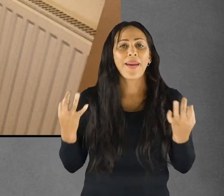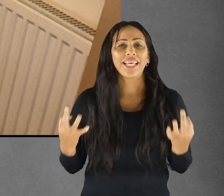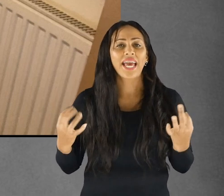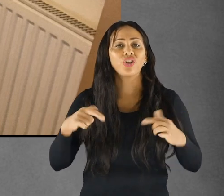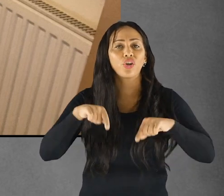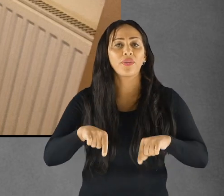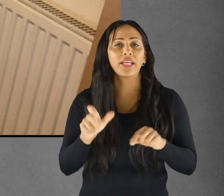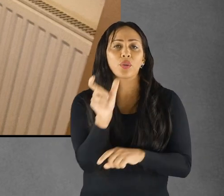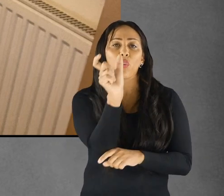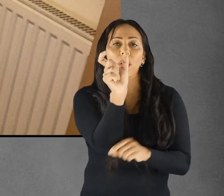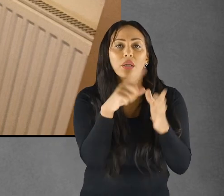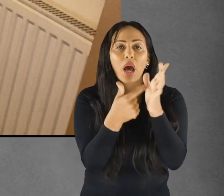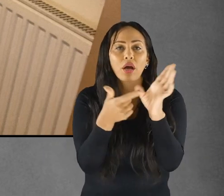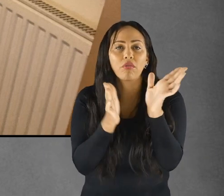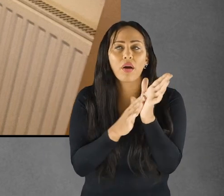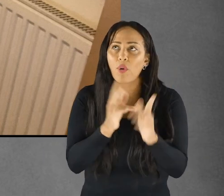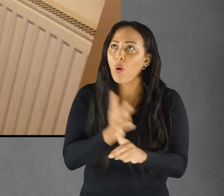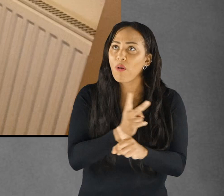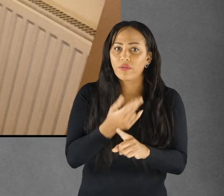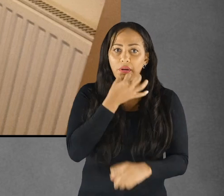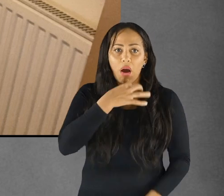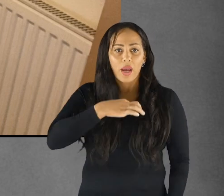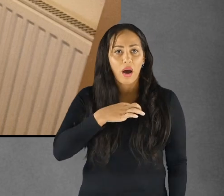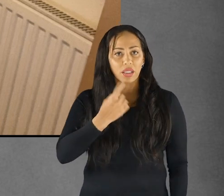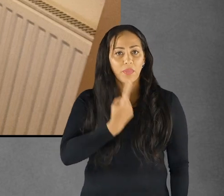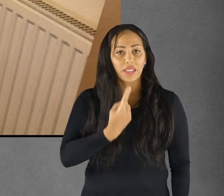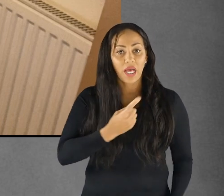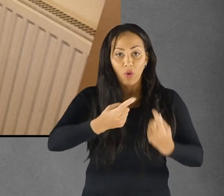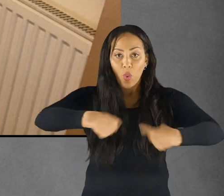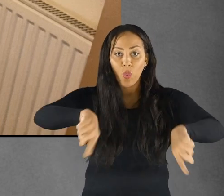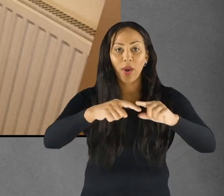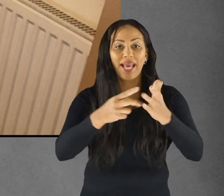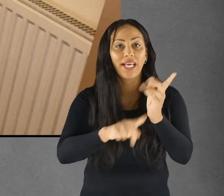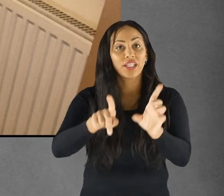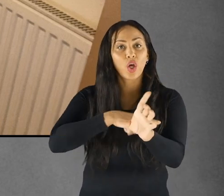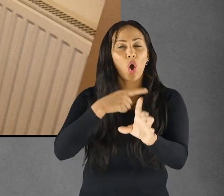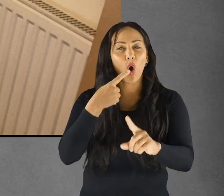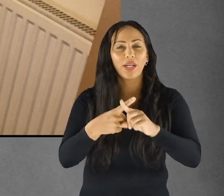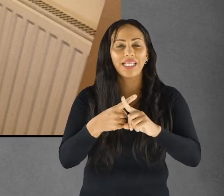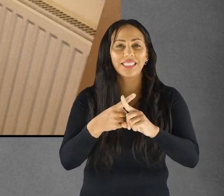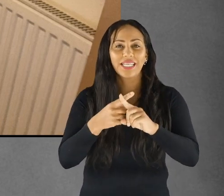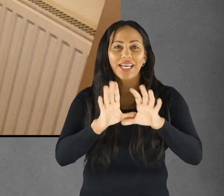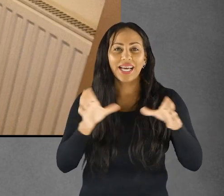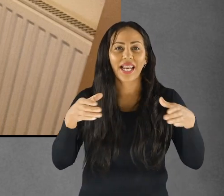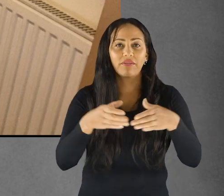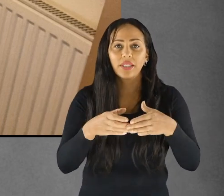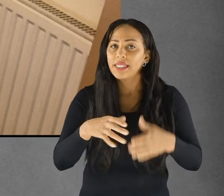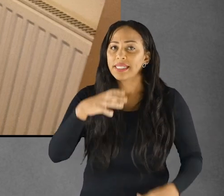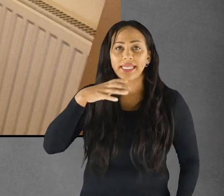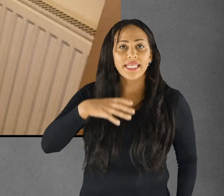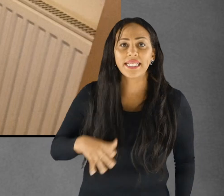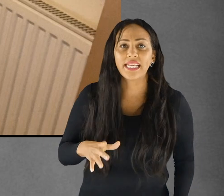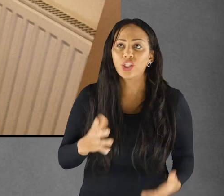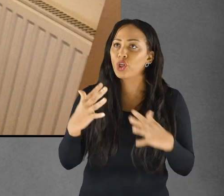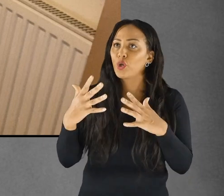word Araam, I often ask myself if we, the Onyx Collective, ruled the world, didn't need to